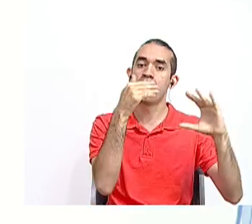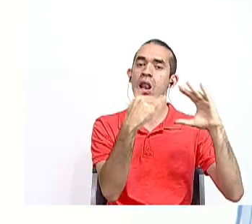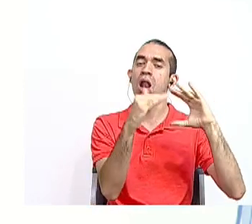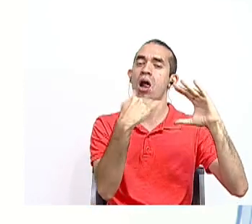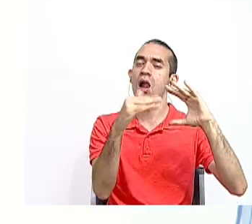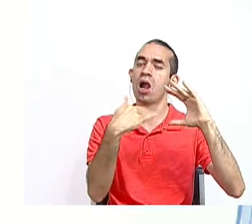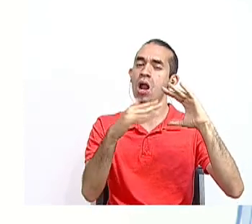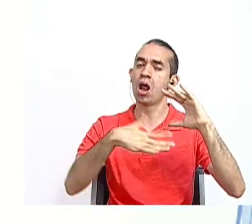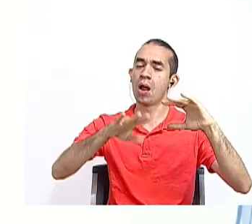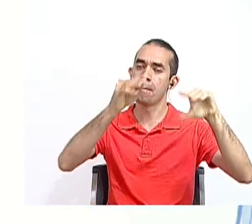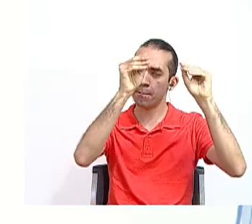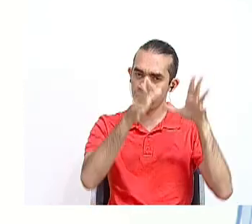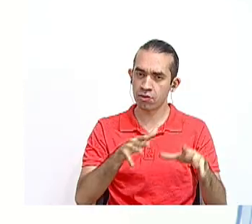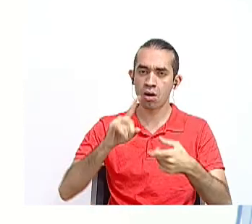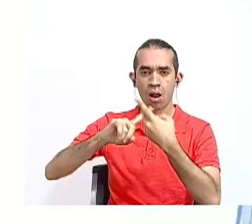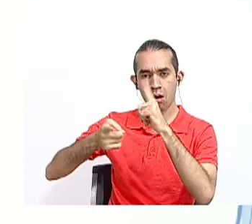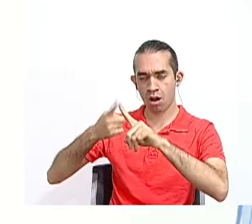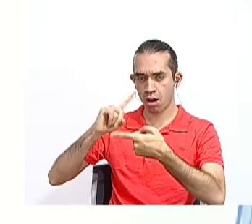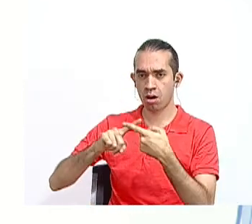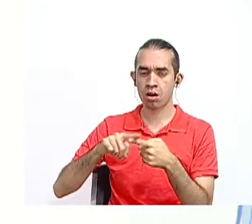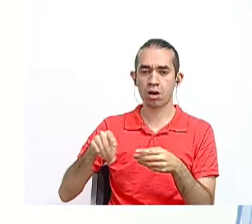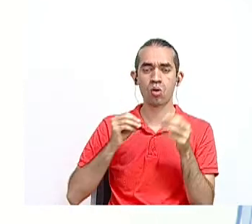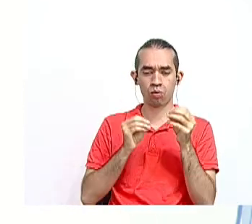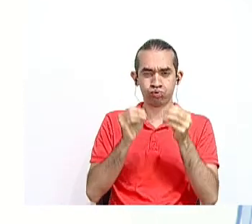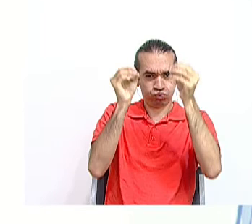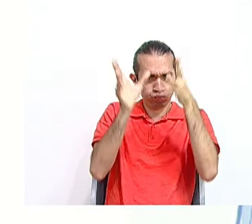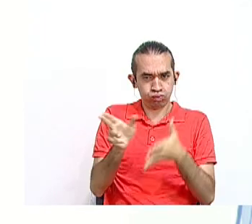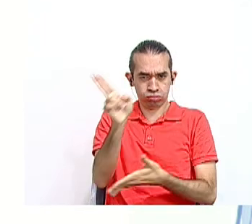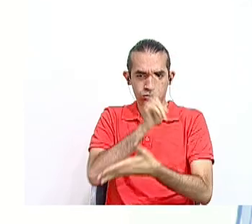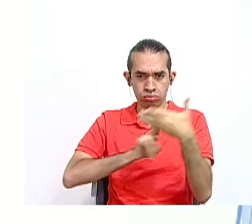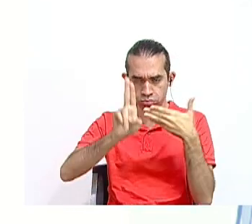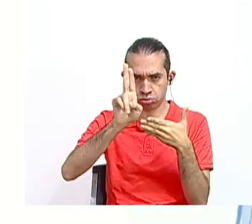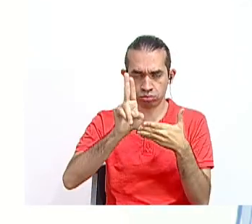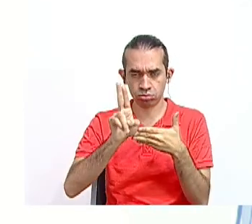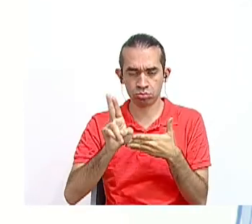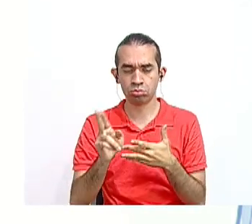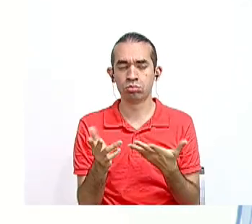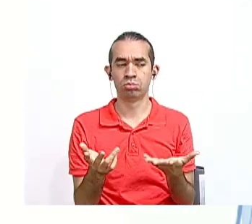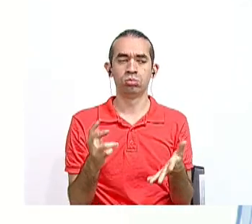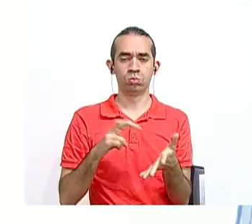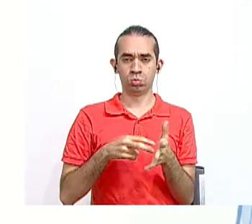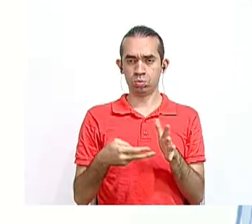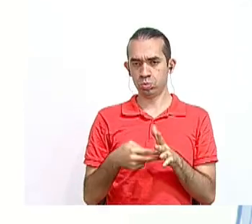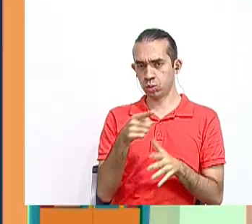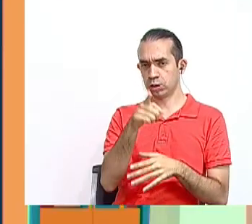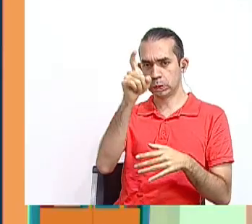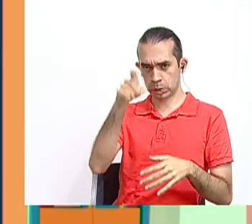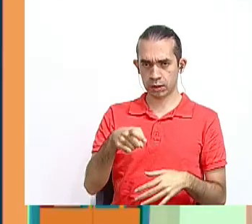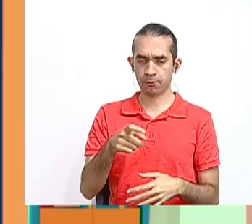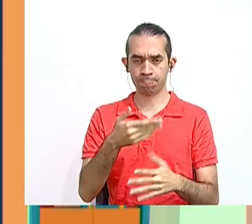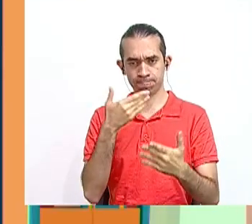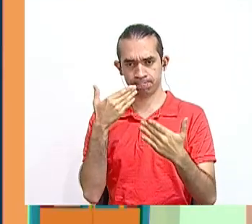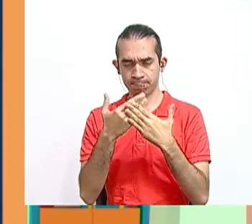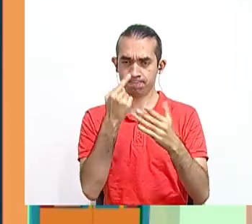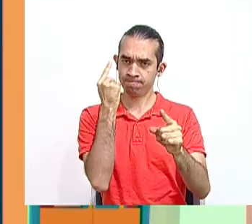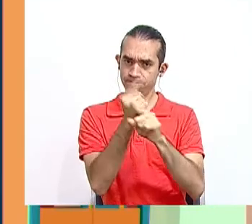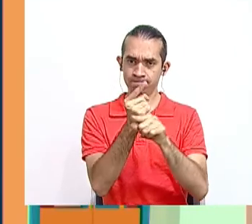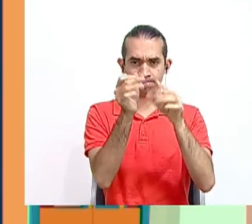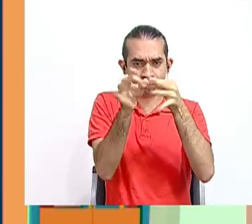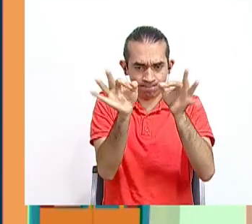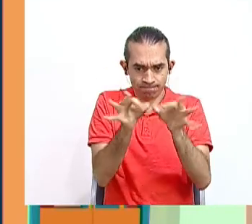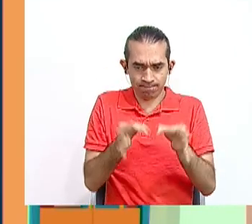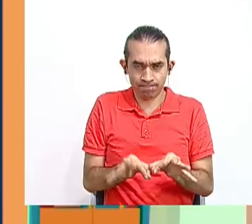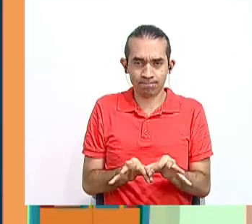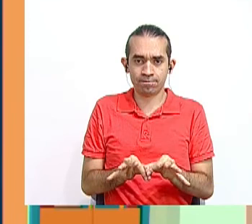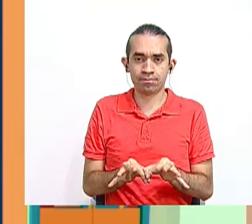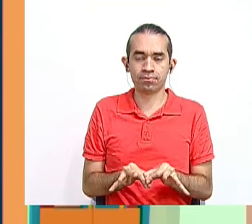your teachers, to your friends, to your professors at the university. So make sure you use the right expressions, okay? Because we